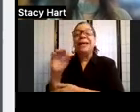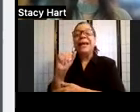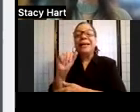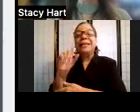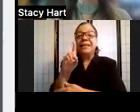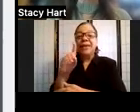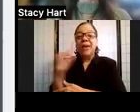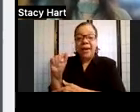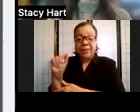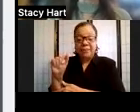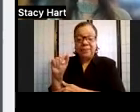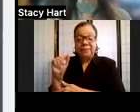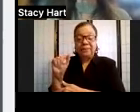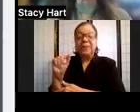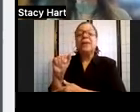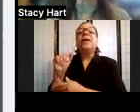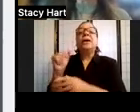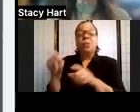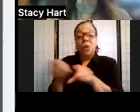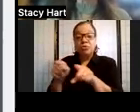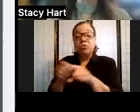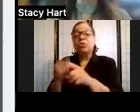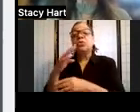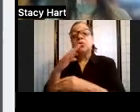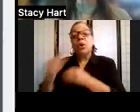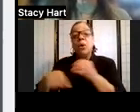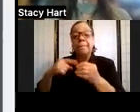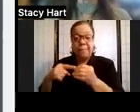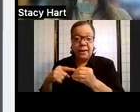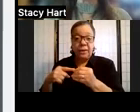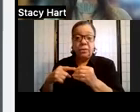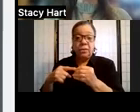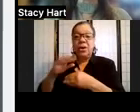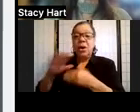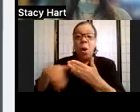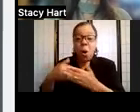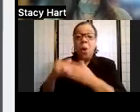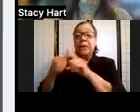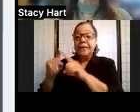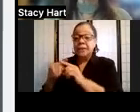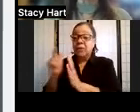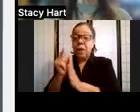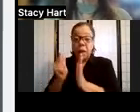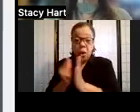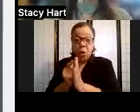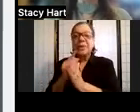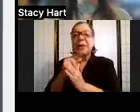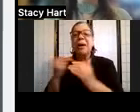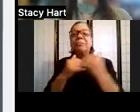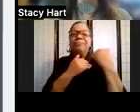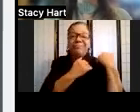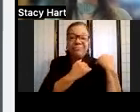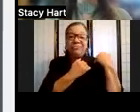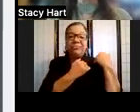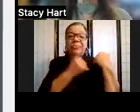with Disabilities Act. And we're going to talk about both of these laws and about obligations under